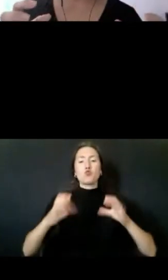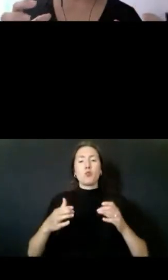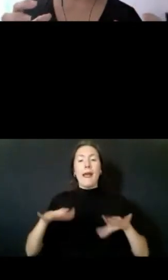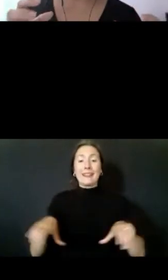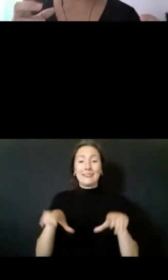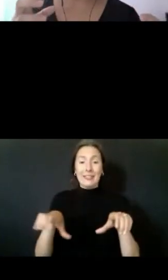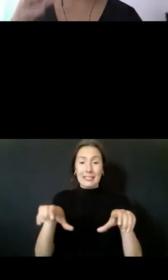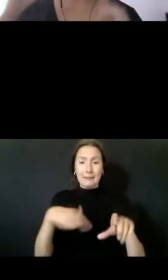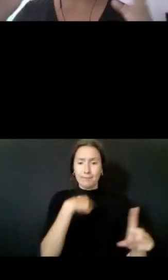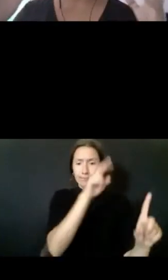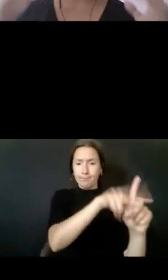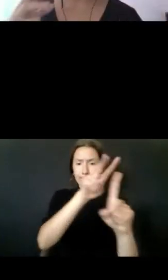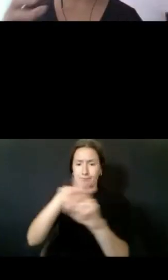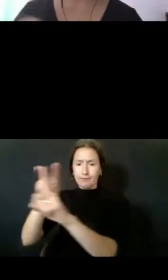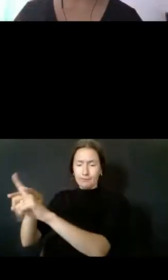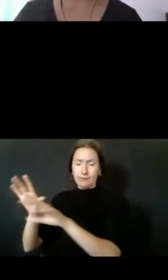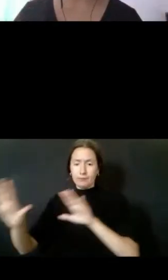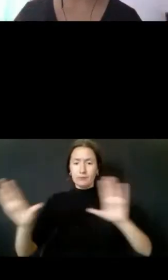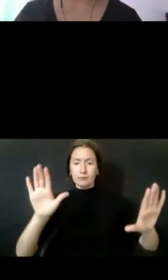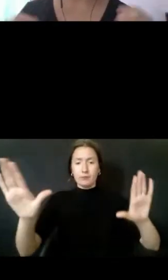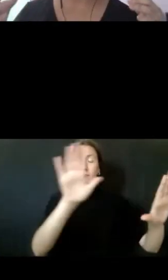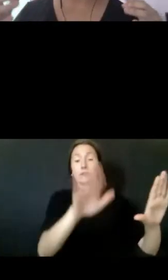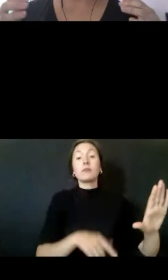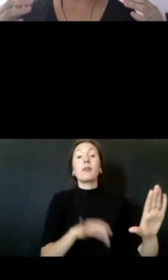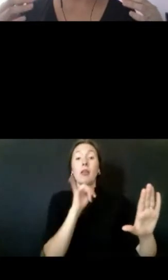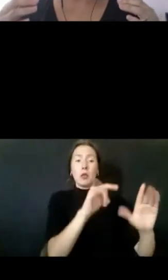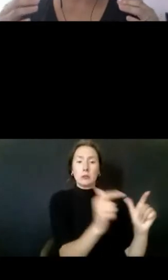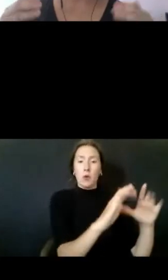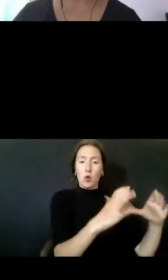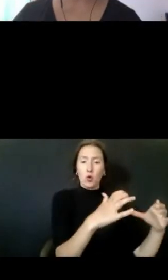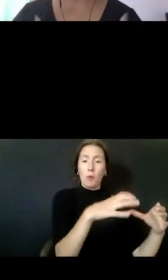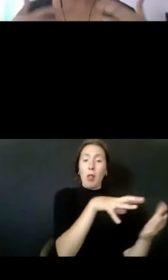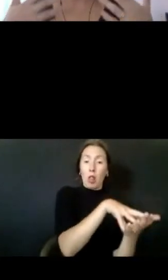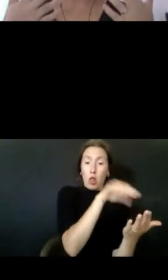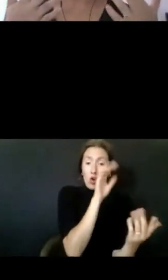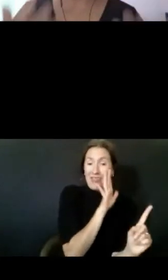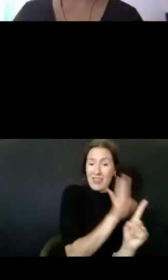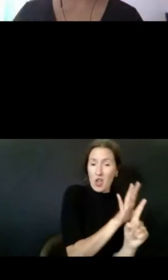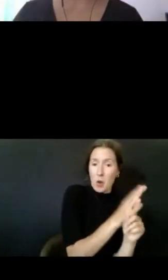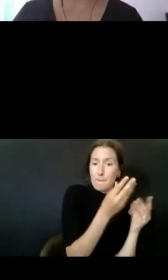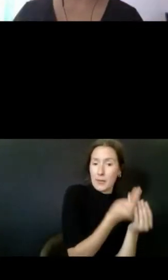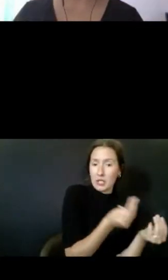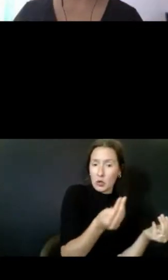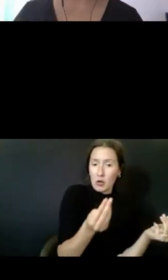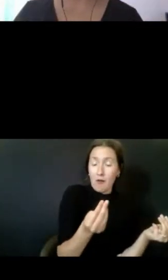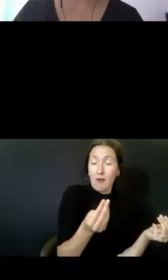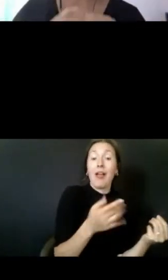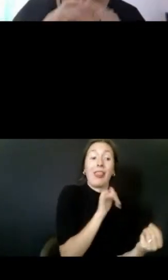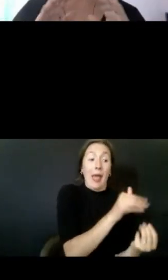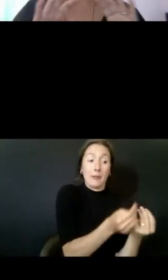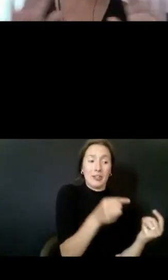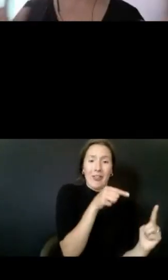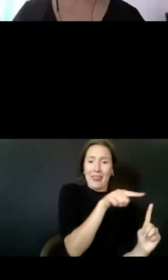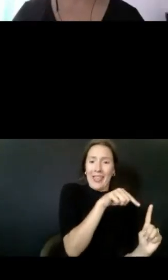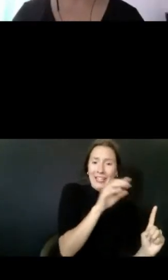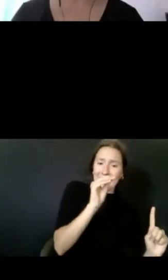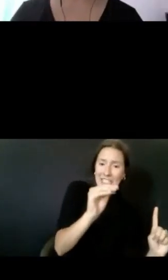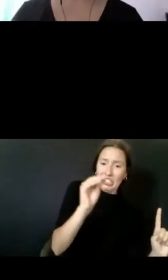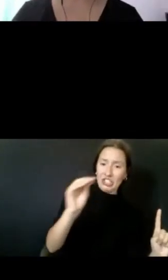peers. And what I do is I give out all this information to small groups small group